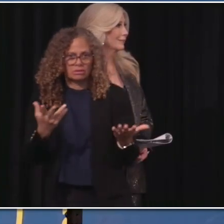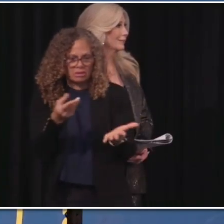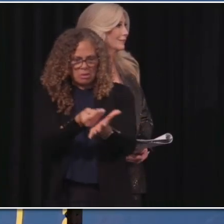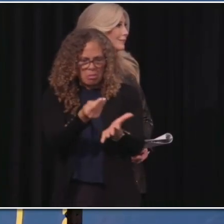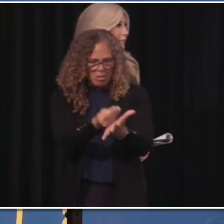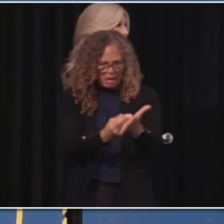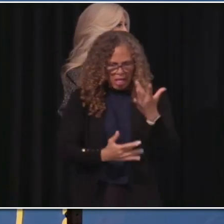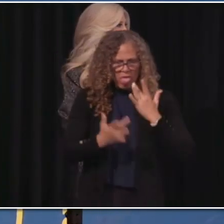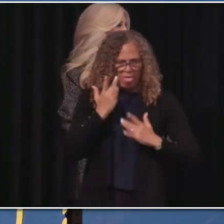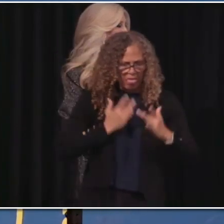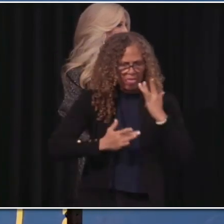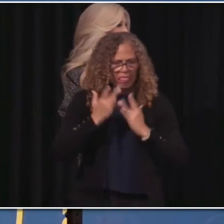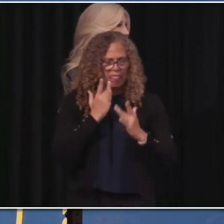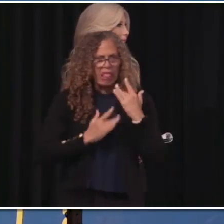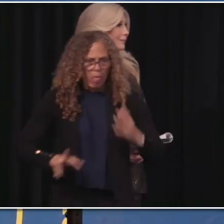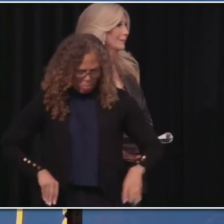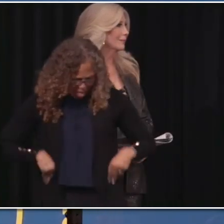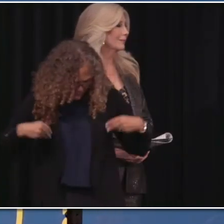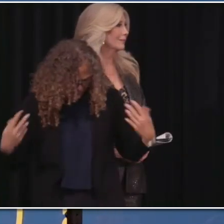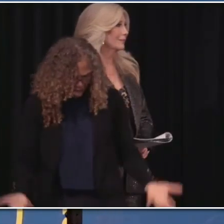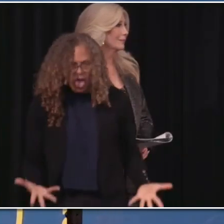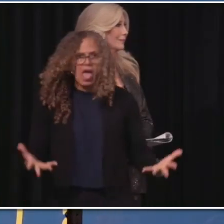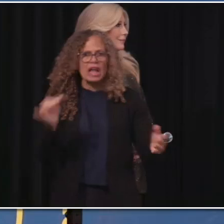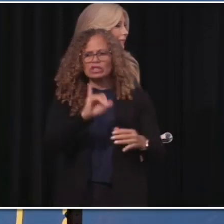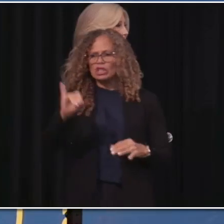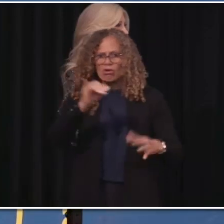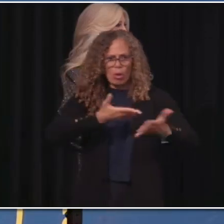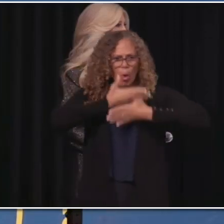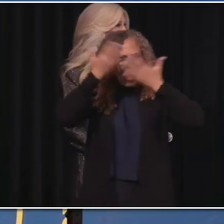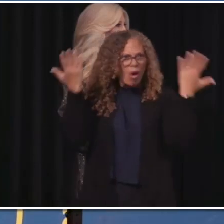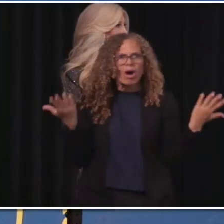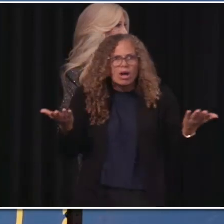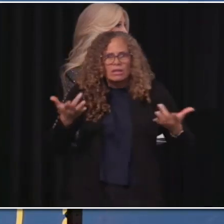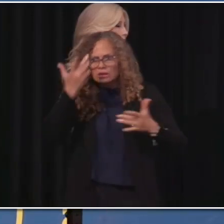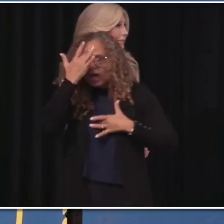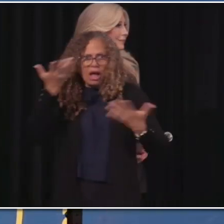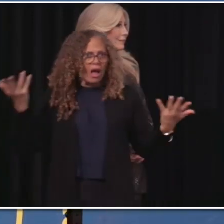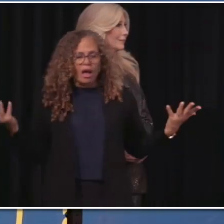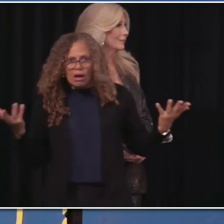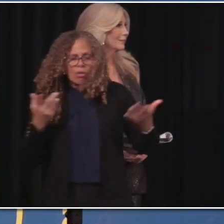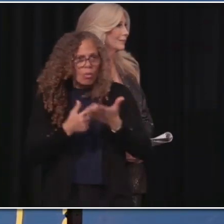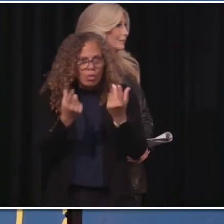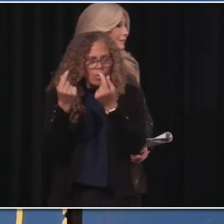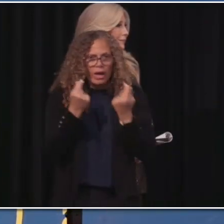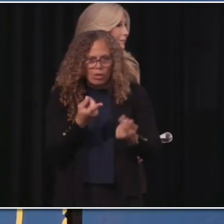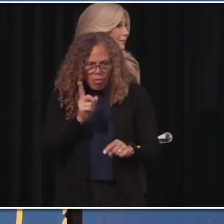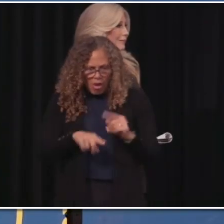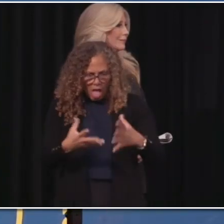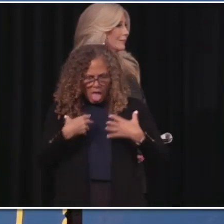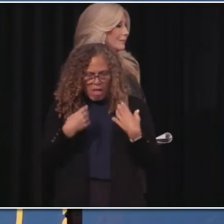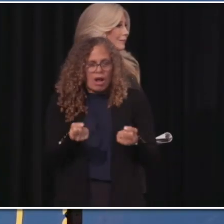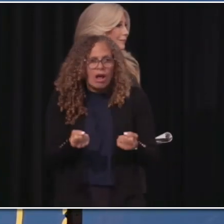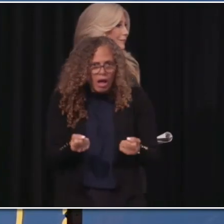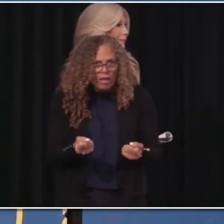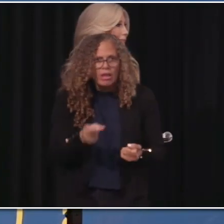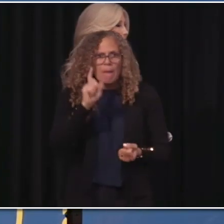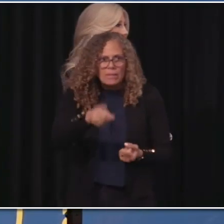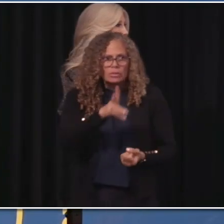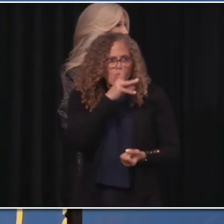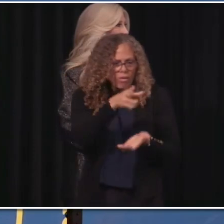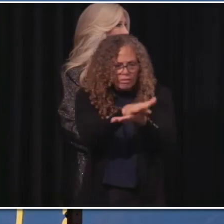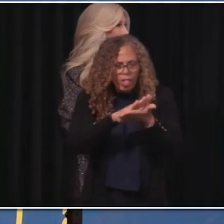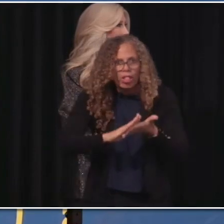they're in need of medical care. Freedom means that every child can drink clean water. breathe clean